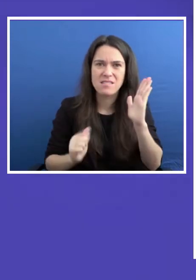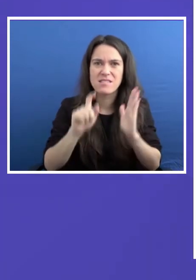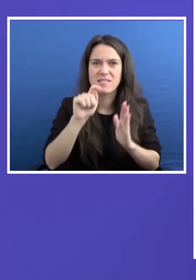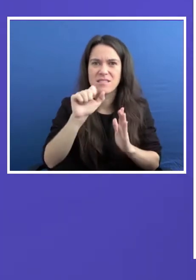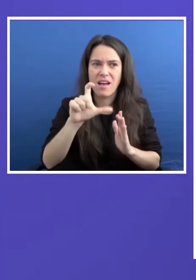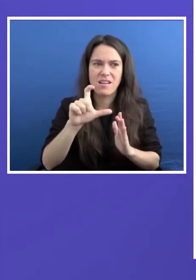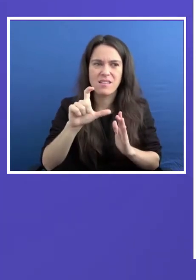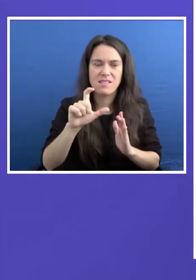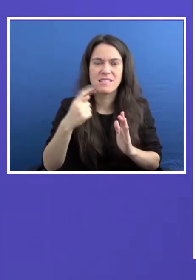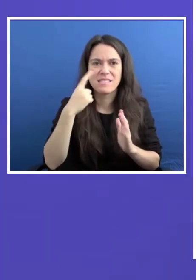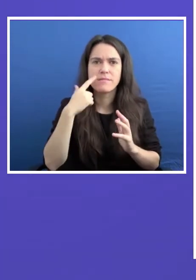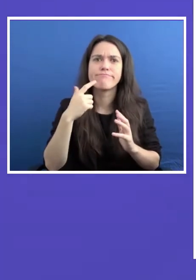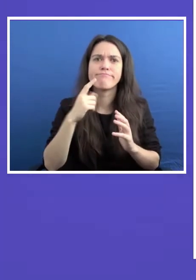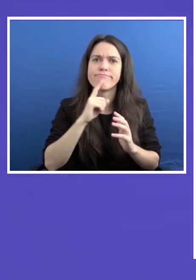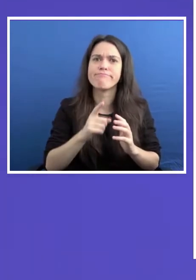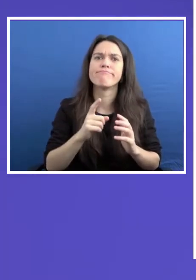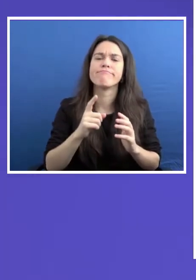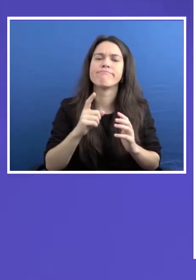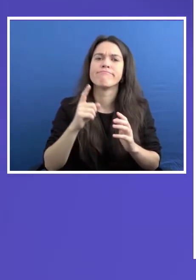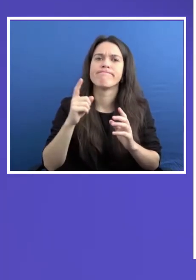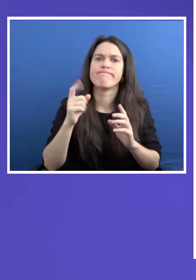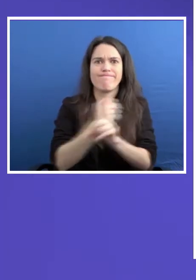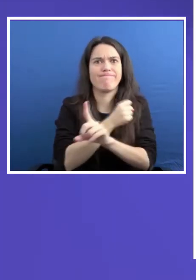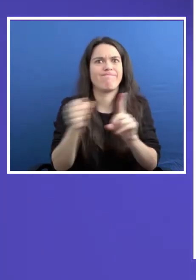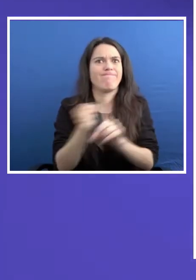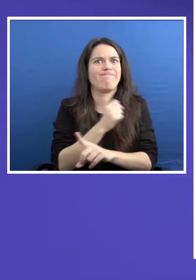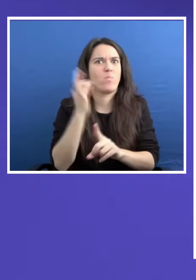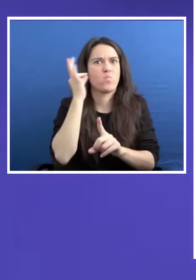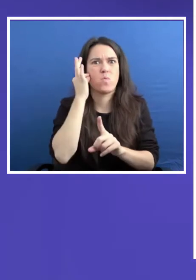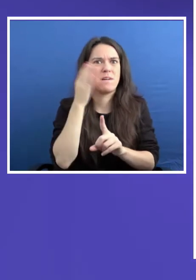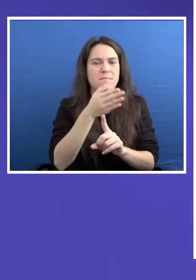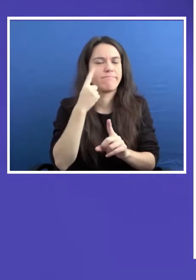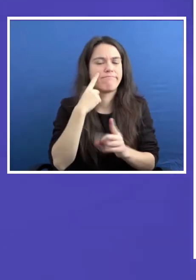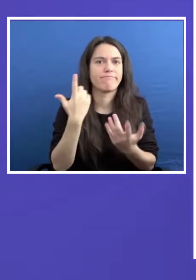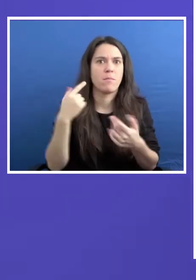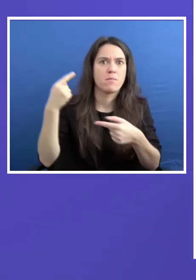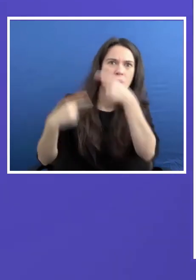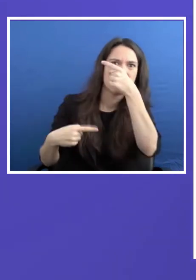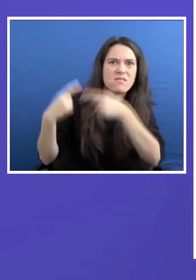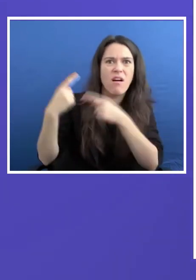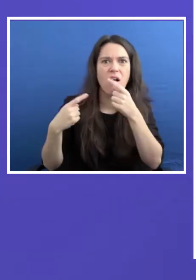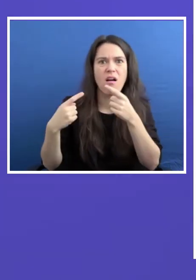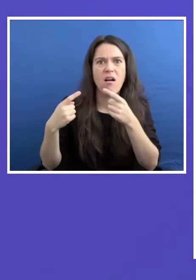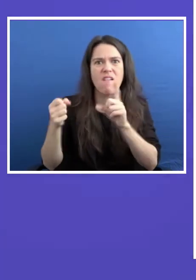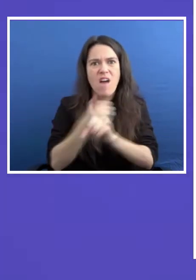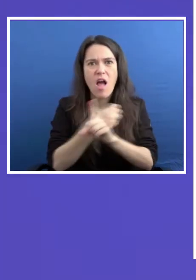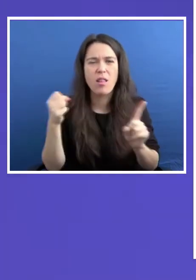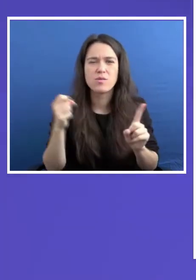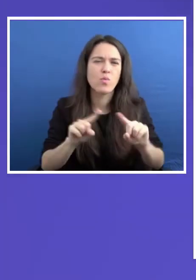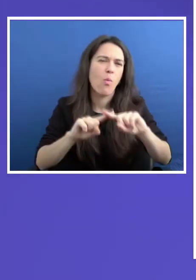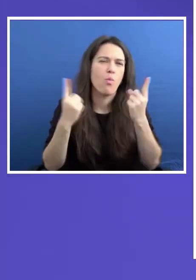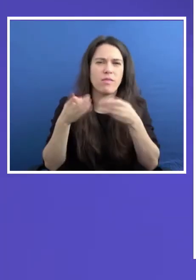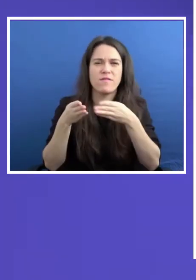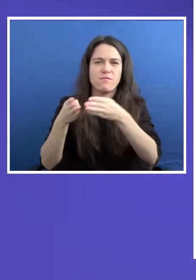violence against women at the top, political violence and other forms of violence. At the